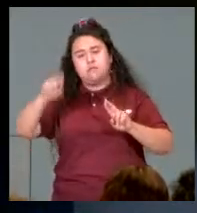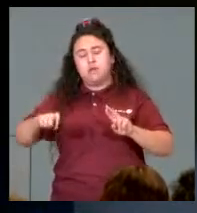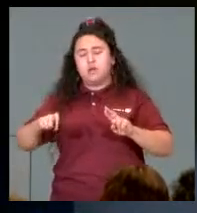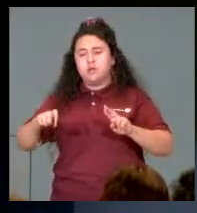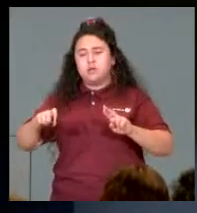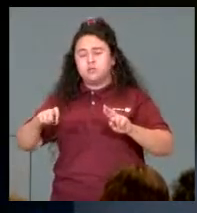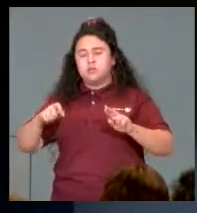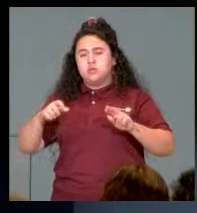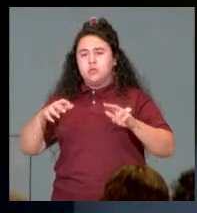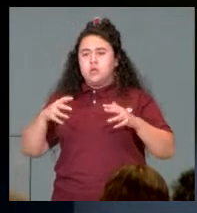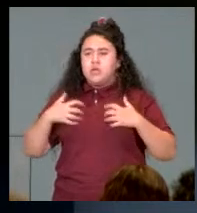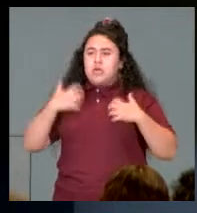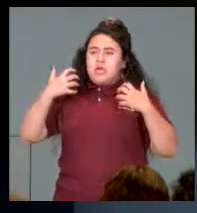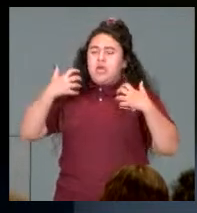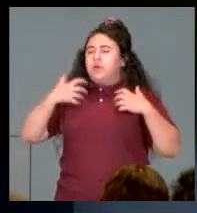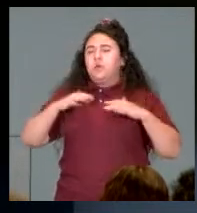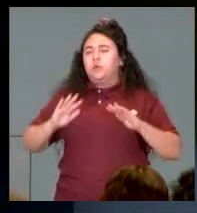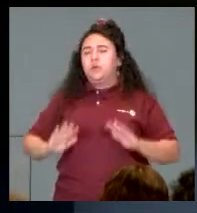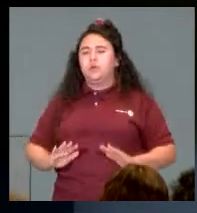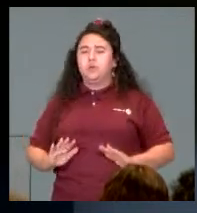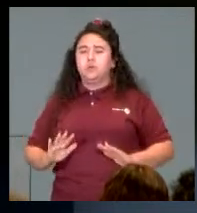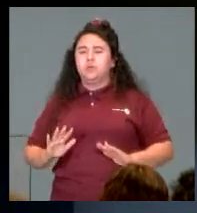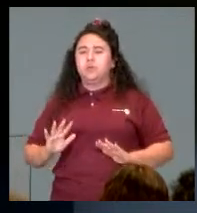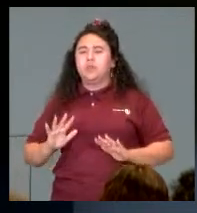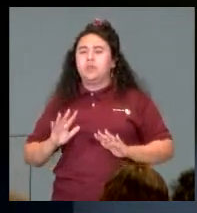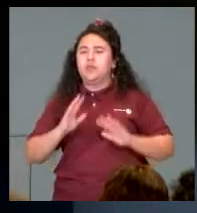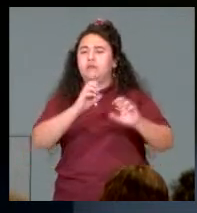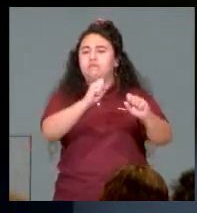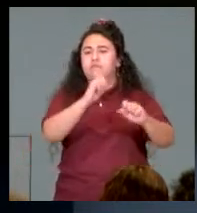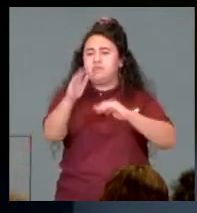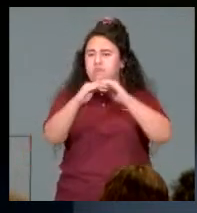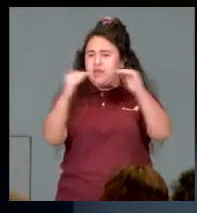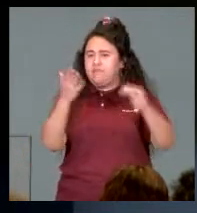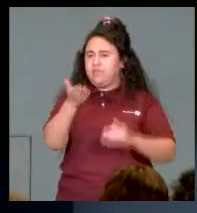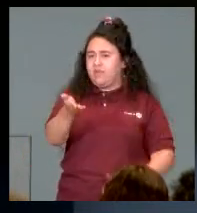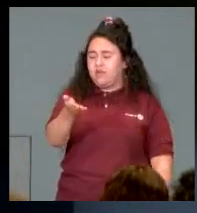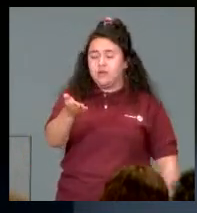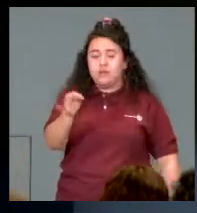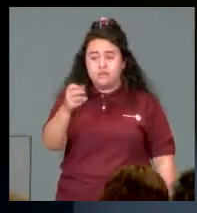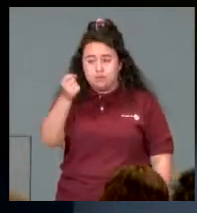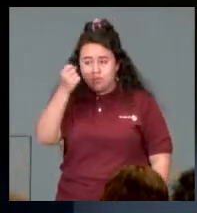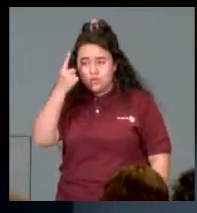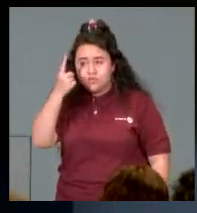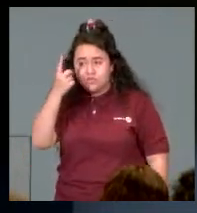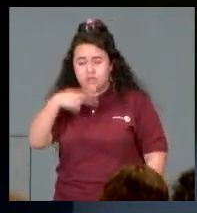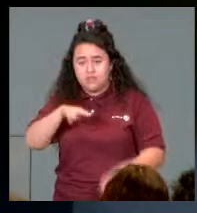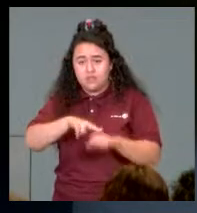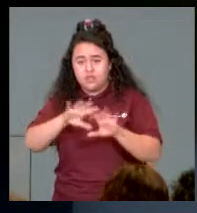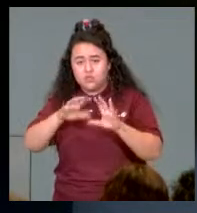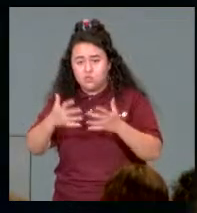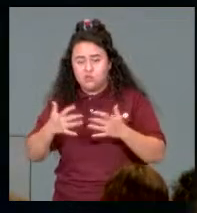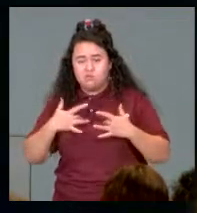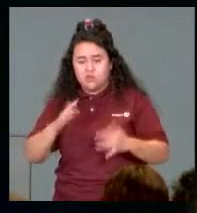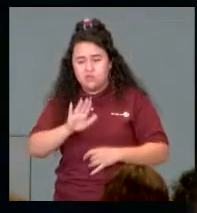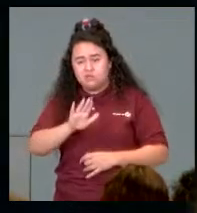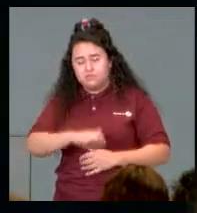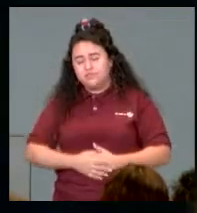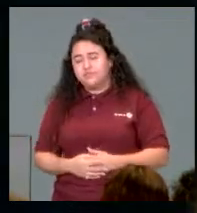away. There might be heaven. If you understand the nature of the world.